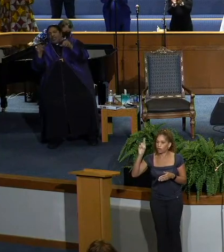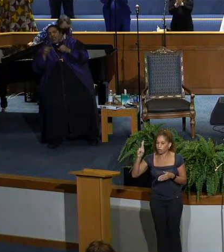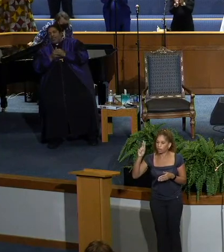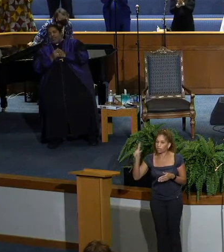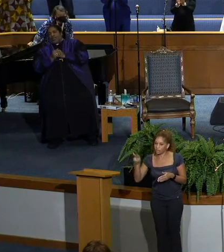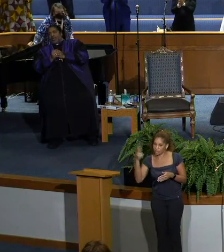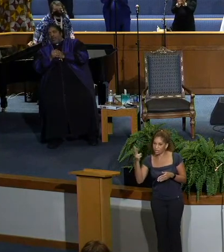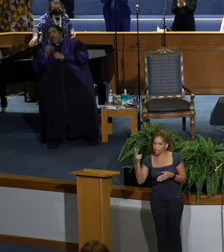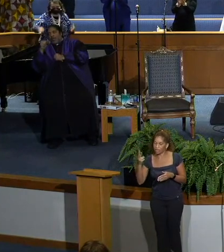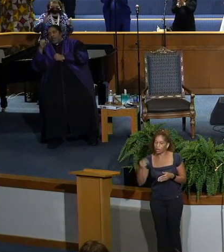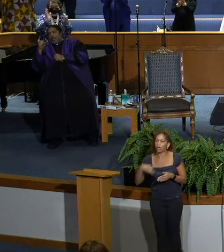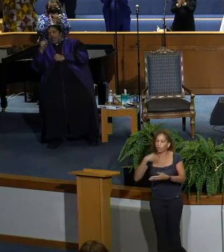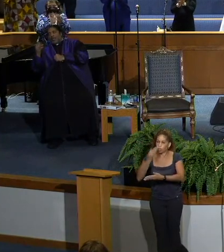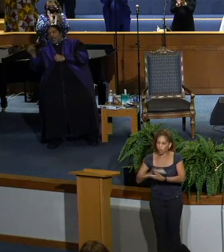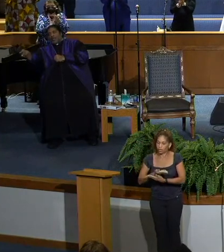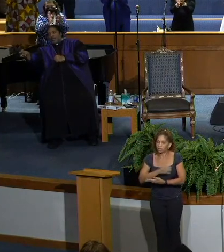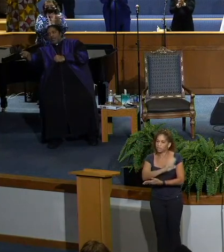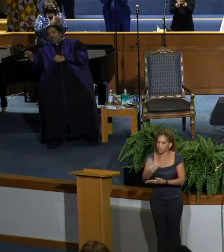today?